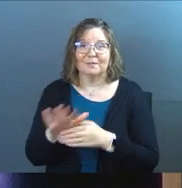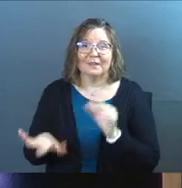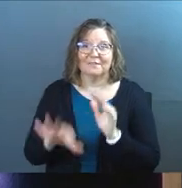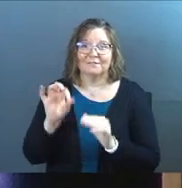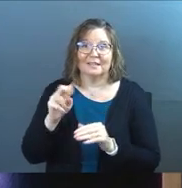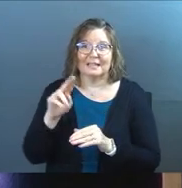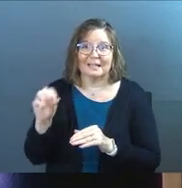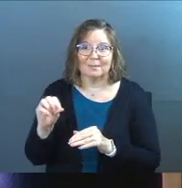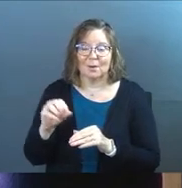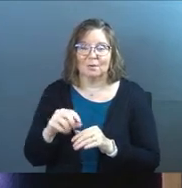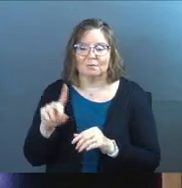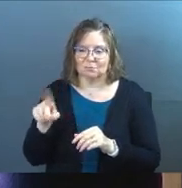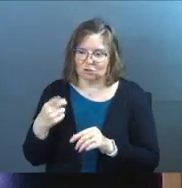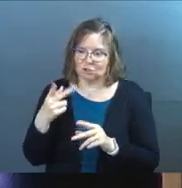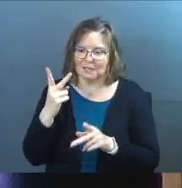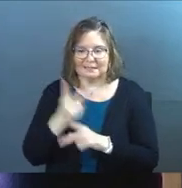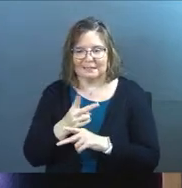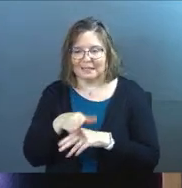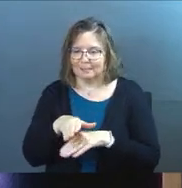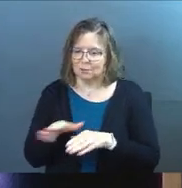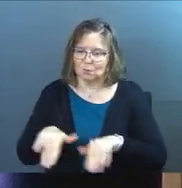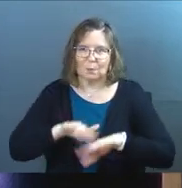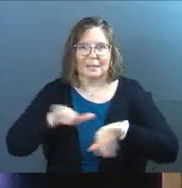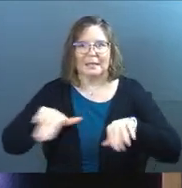just keep, come on.